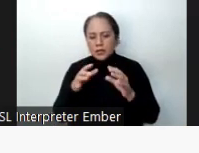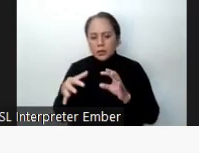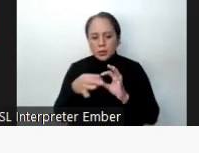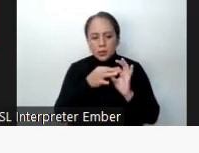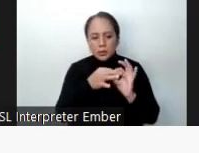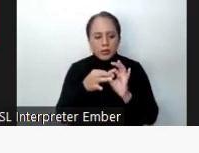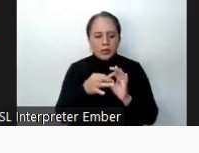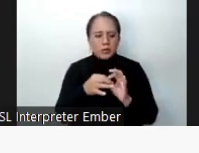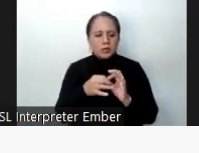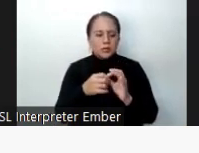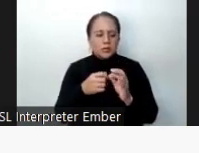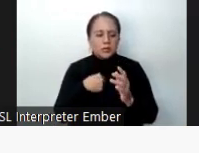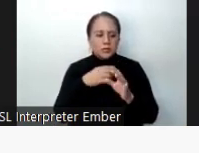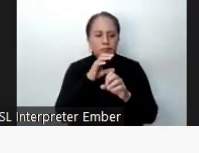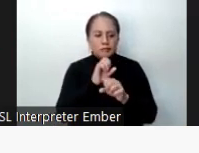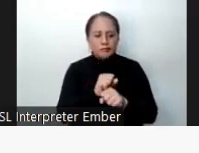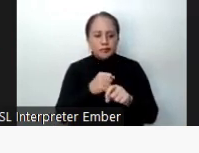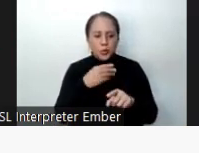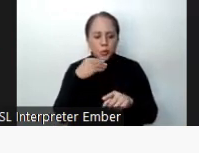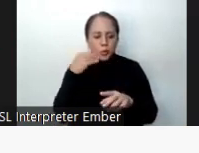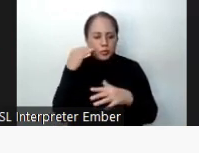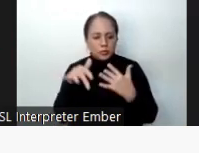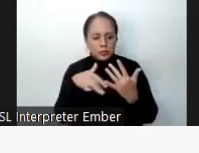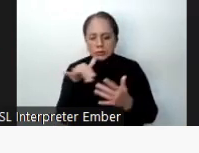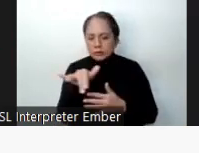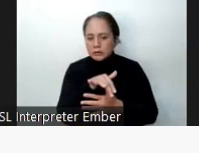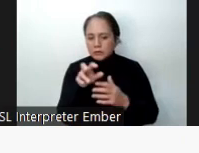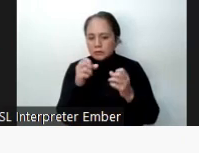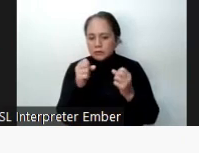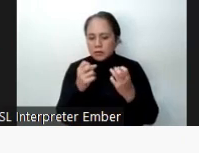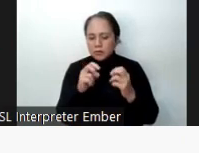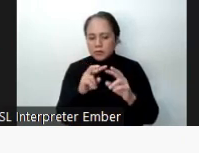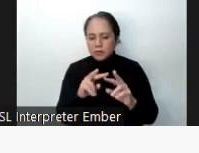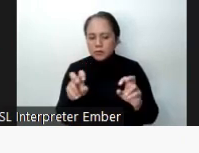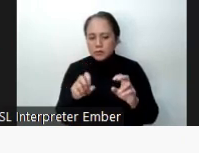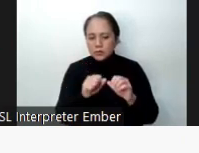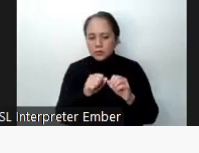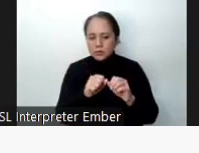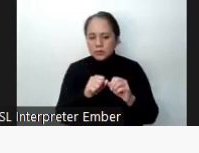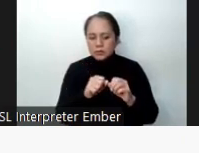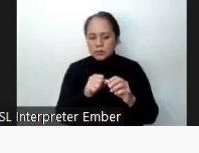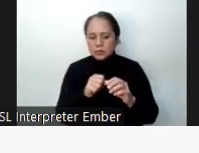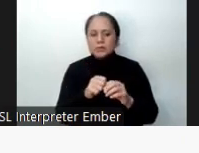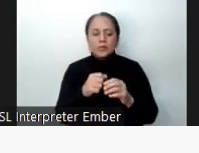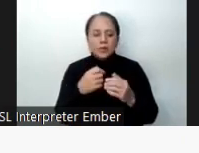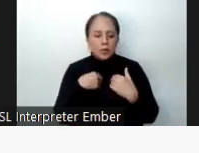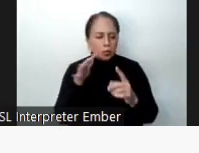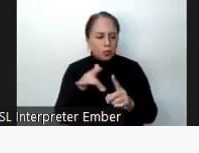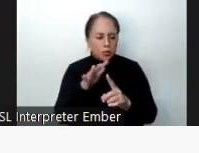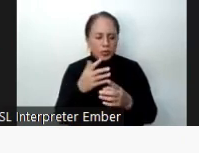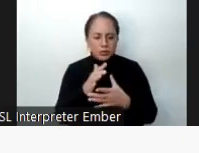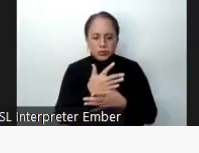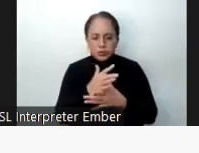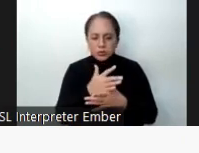in routine home interactions. Many of the studies in this semi-systematic review observed